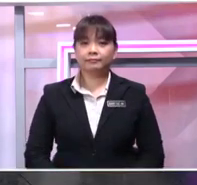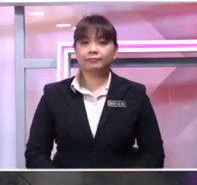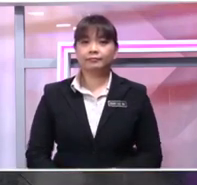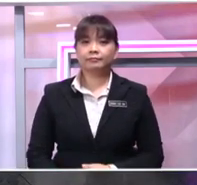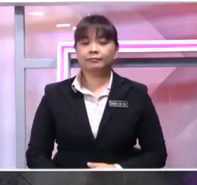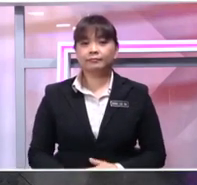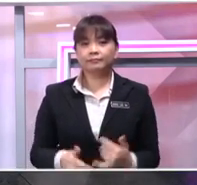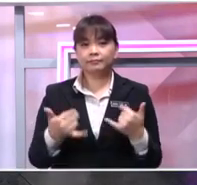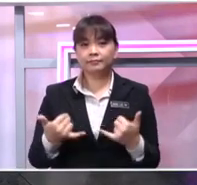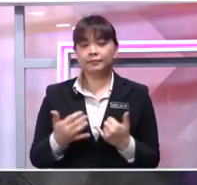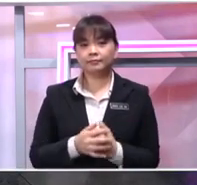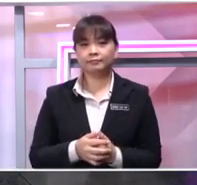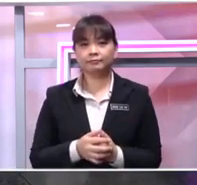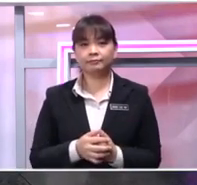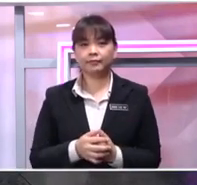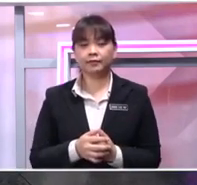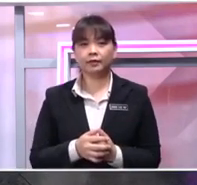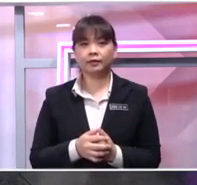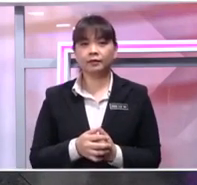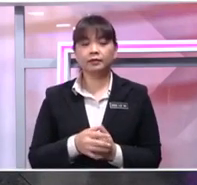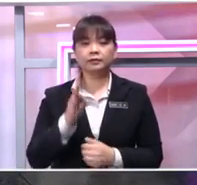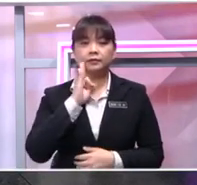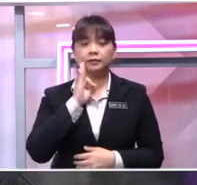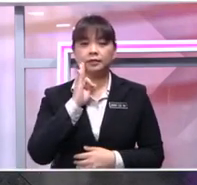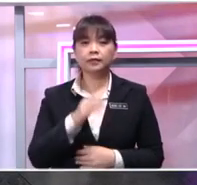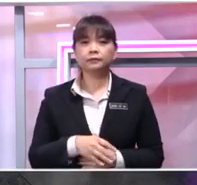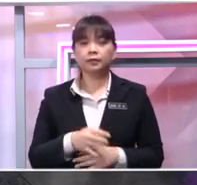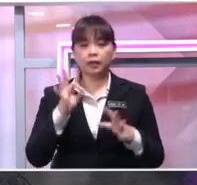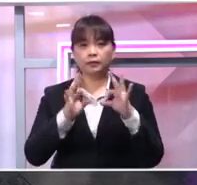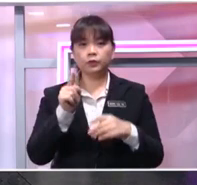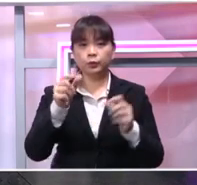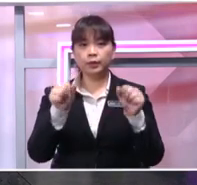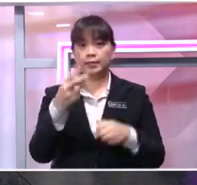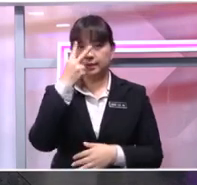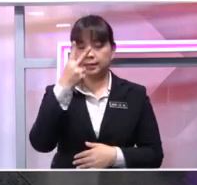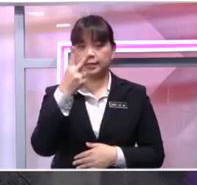The All next right. one. Fazrina, if you can see that,